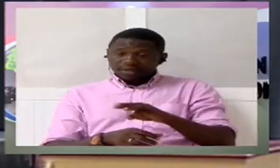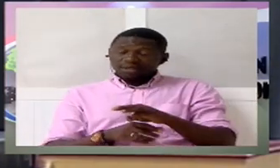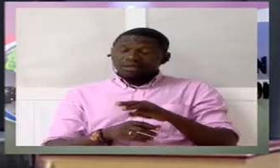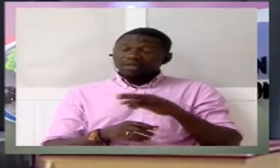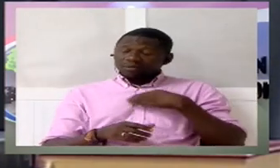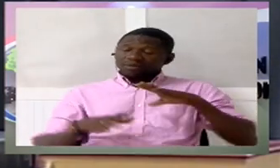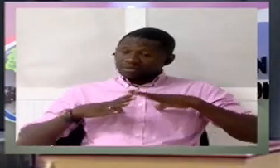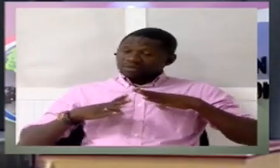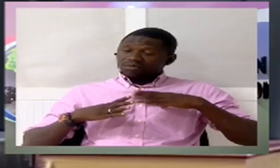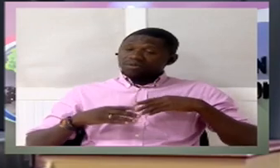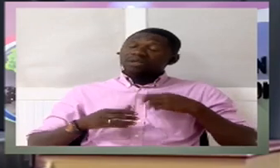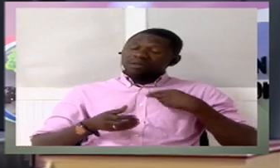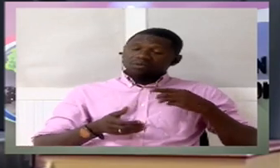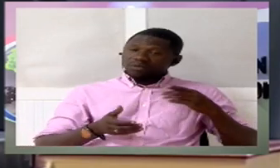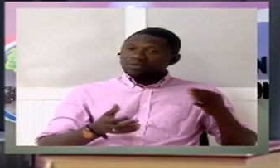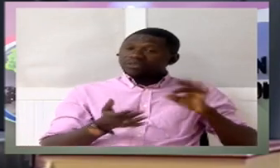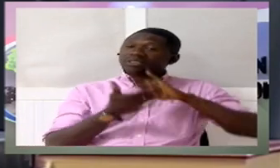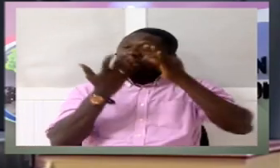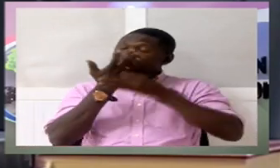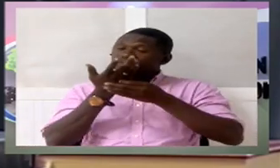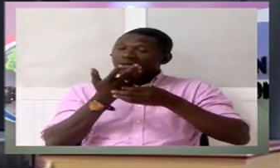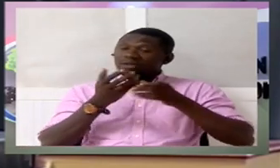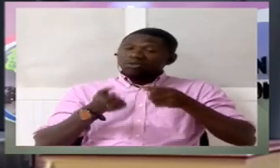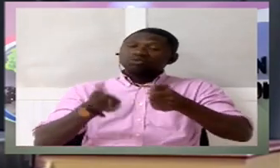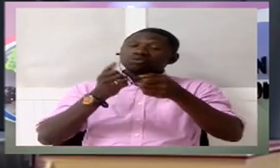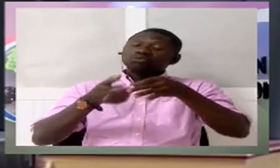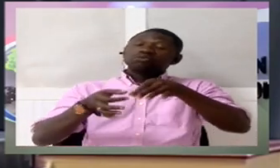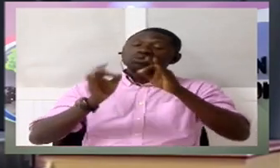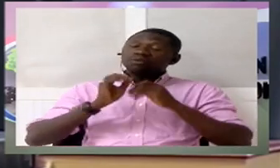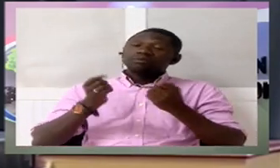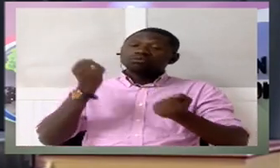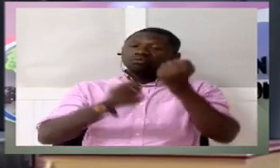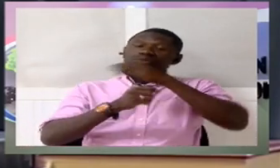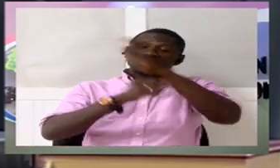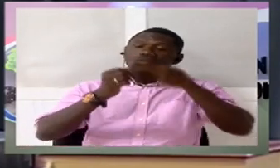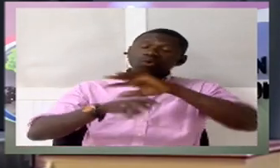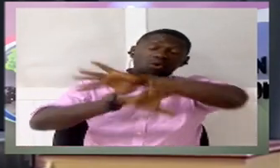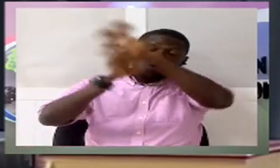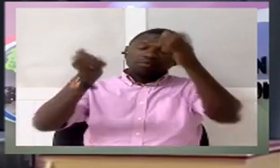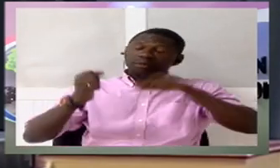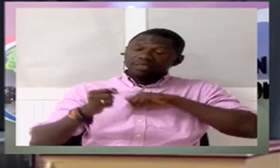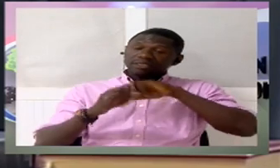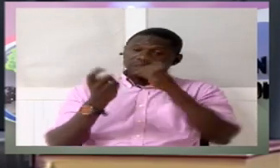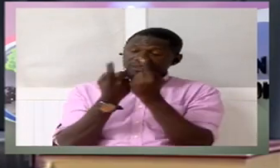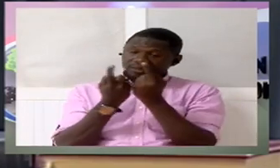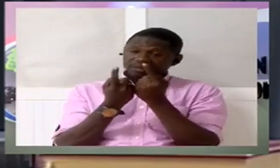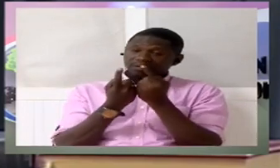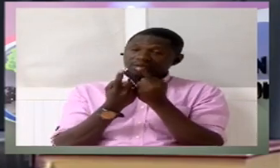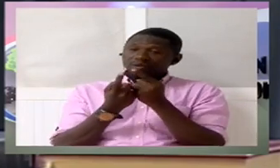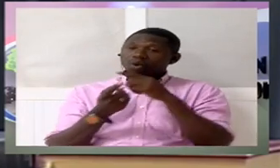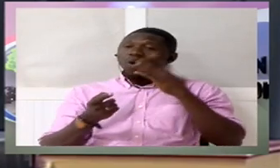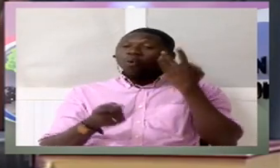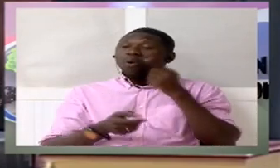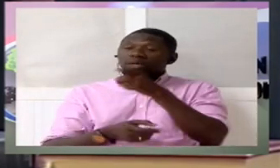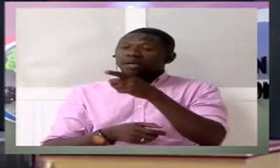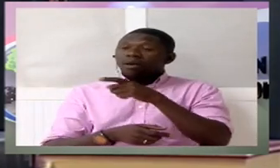I was ready, we had an agreement. I was ready to transfer. I took a truck with all of my luggage. When he knew